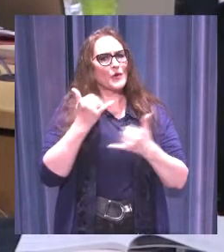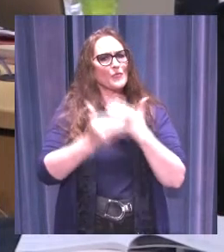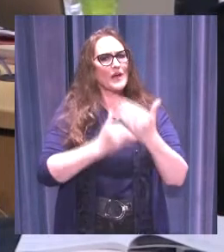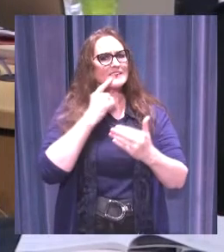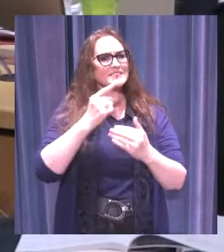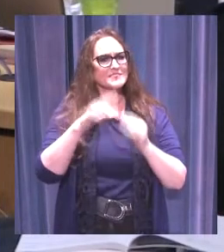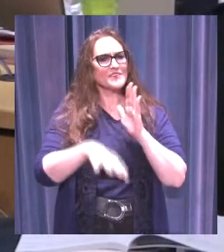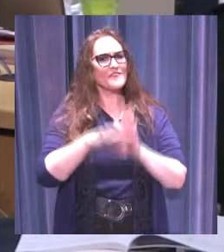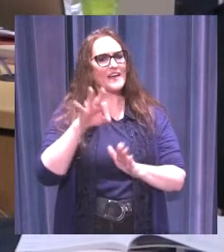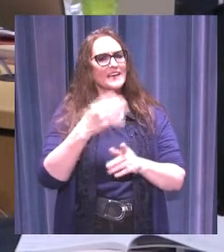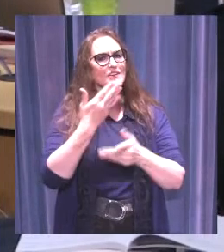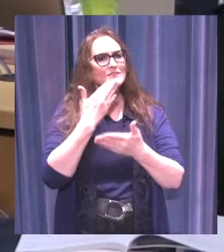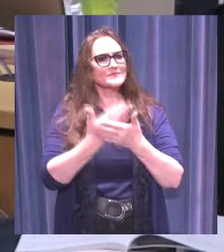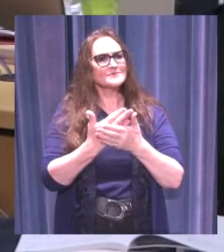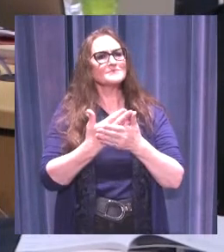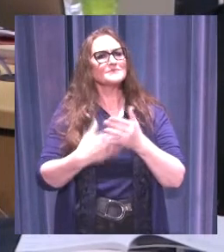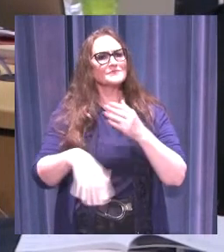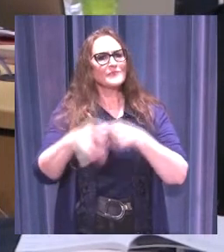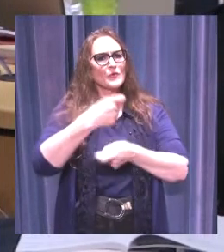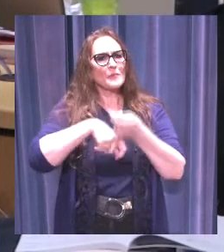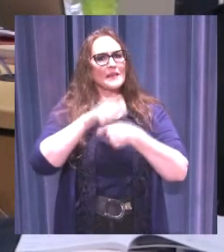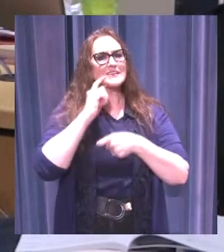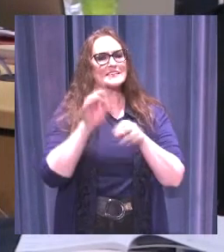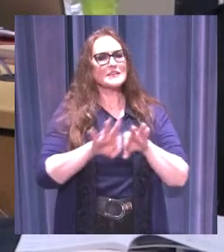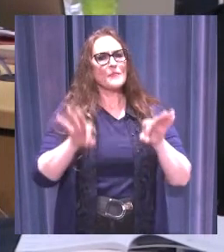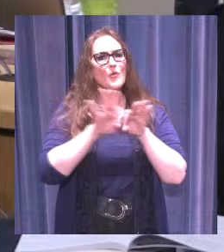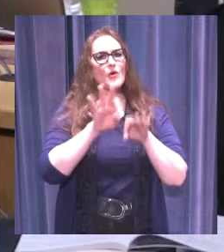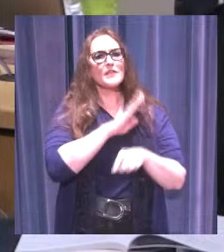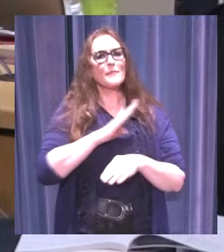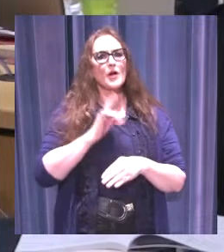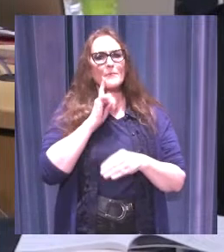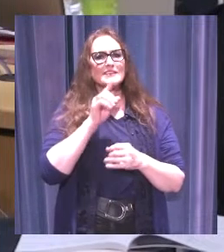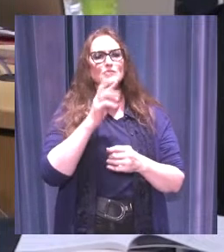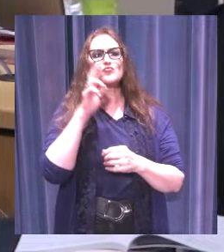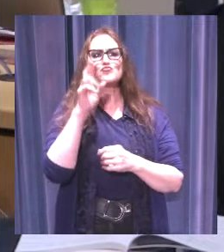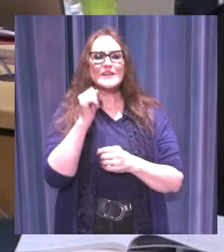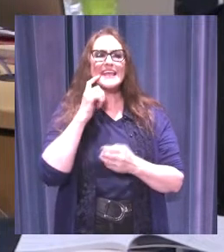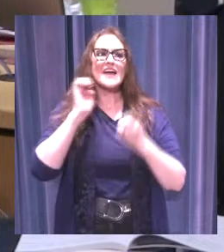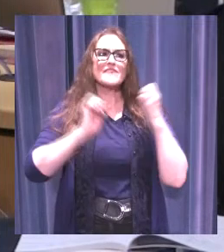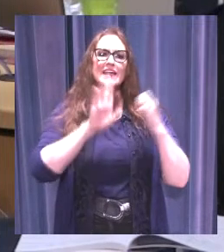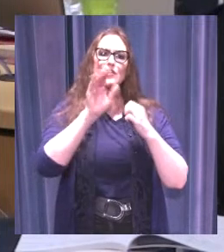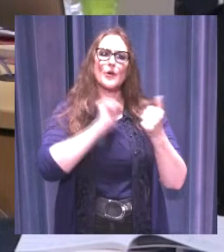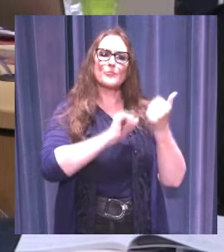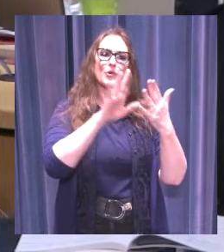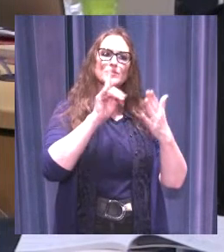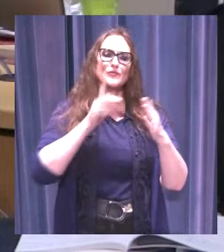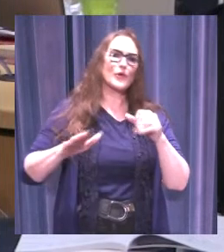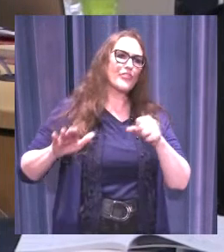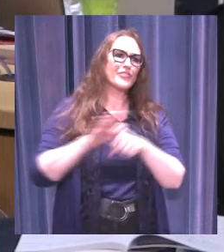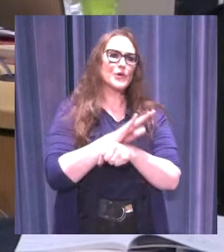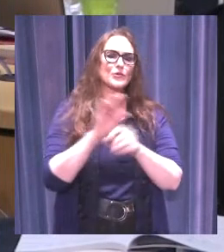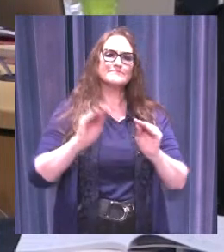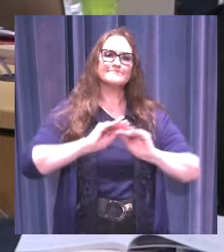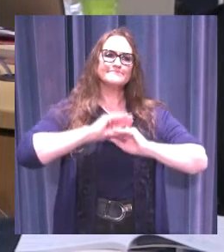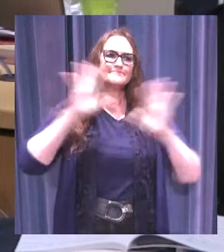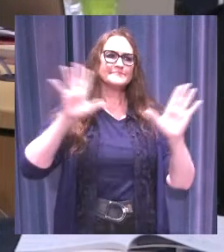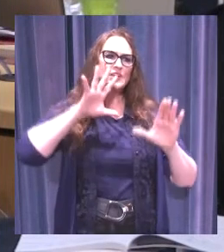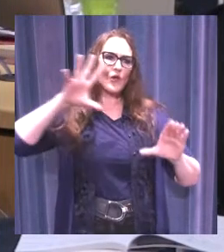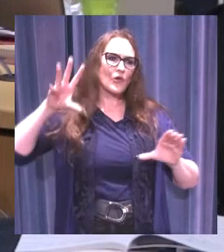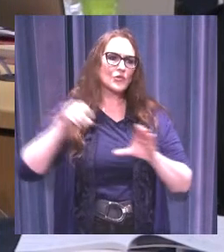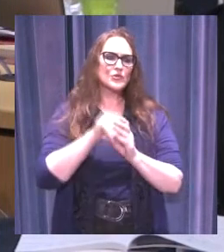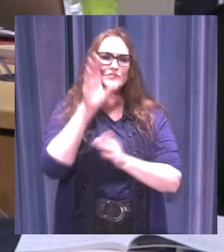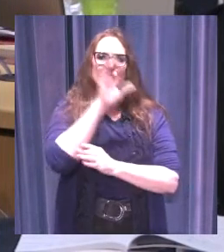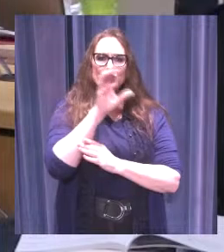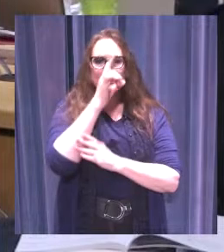replacement. It is imperative that the board reevaluates its approach to ensure a thorough, transparent, and inclusive search